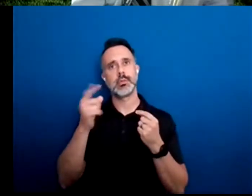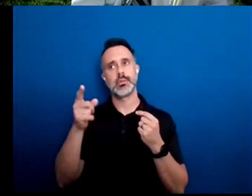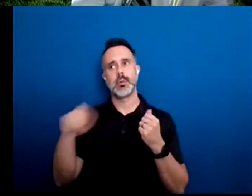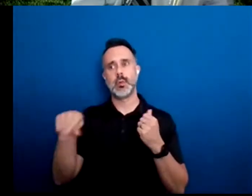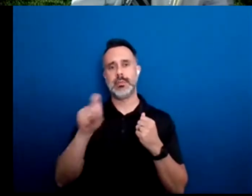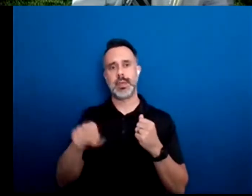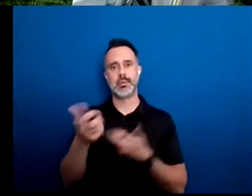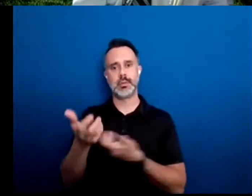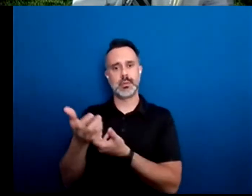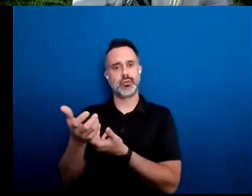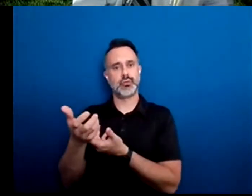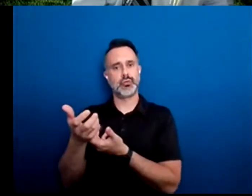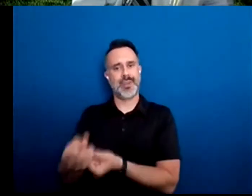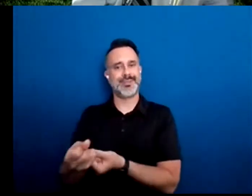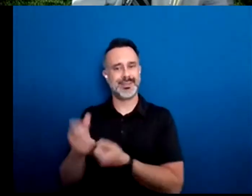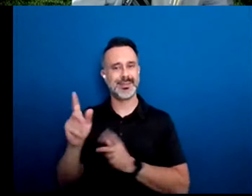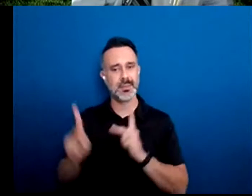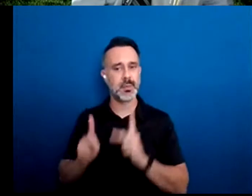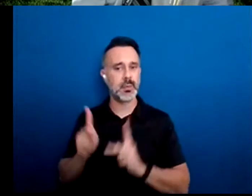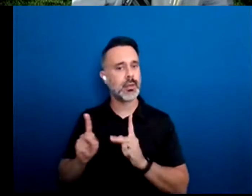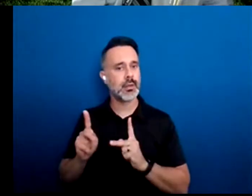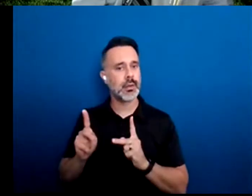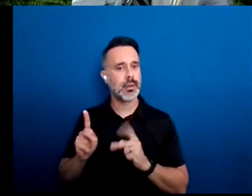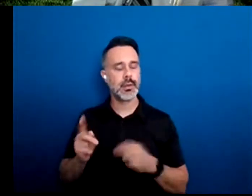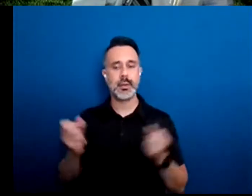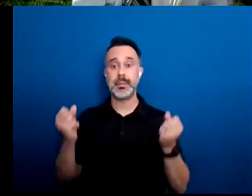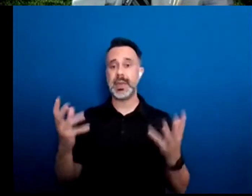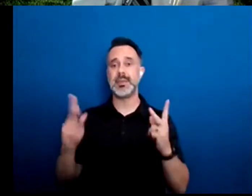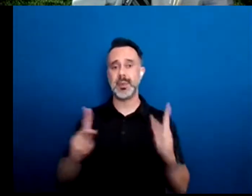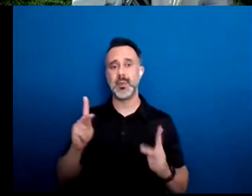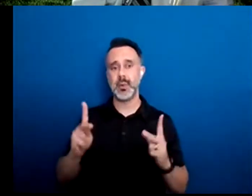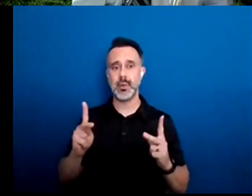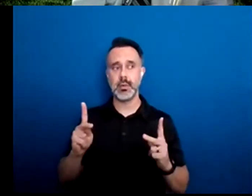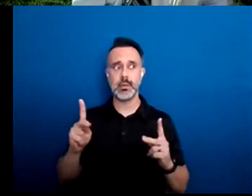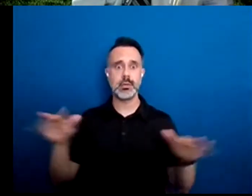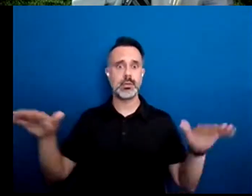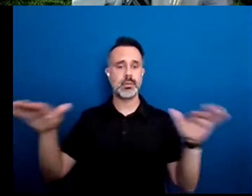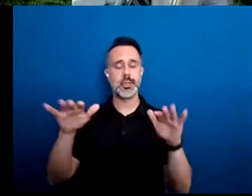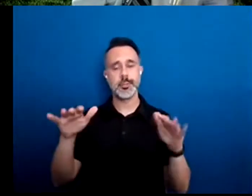because there have been many people who have had unfortunate